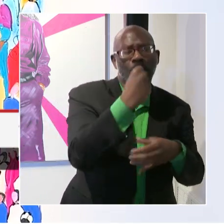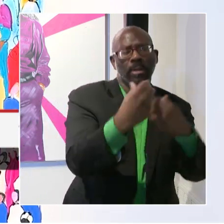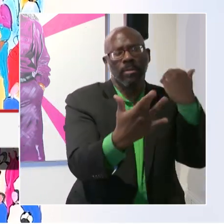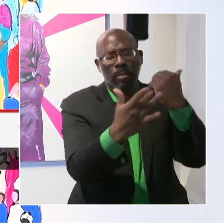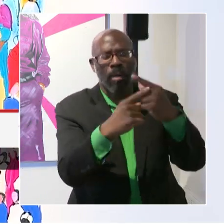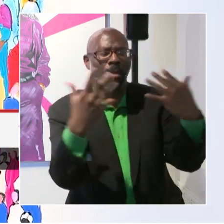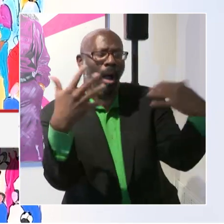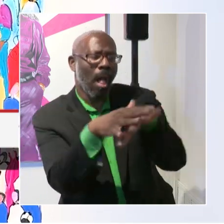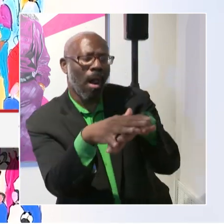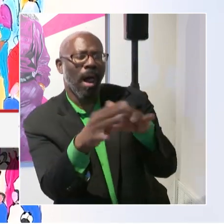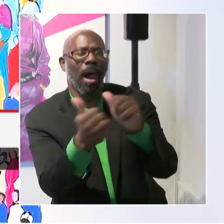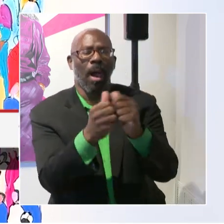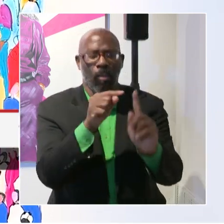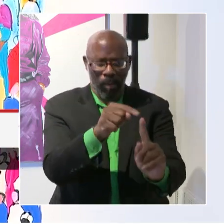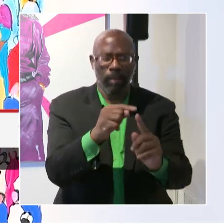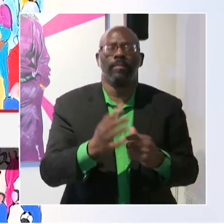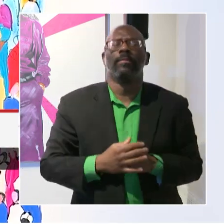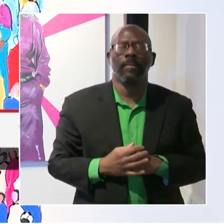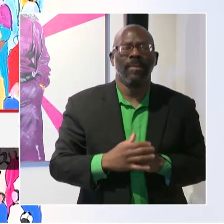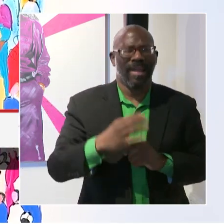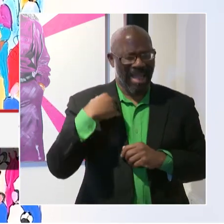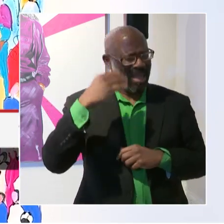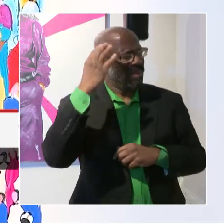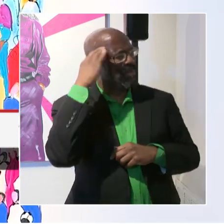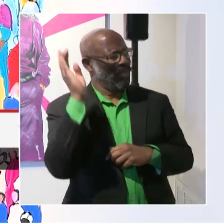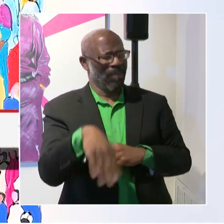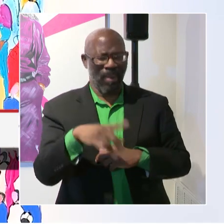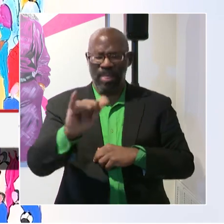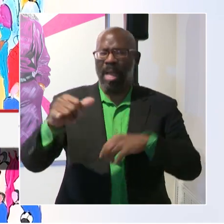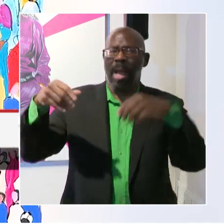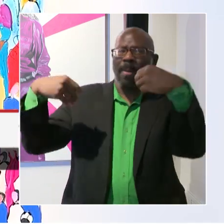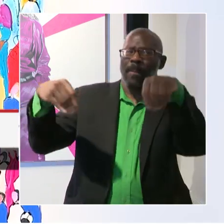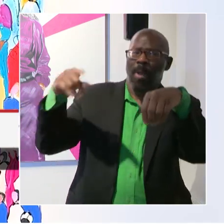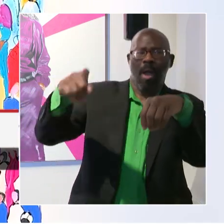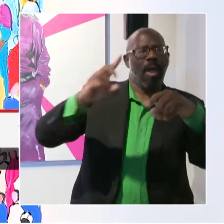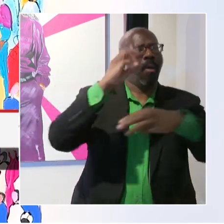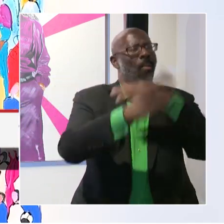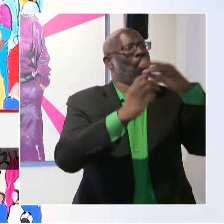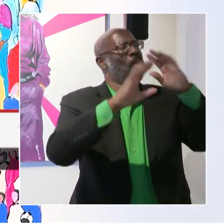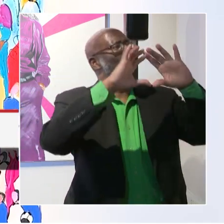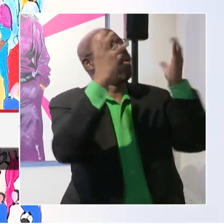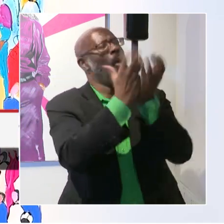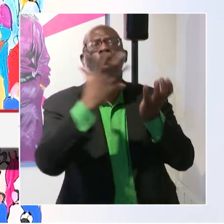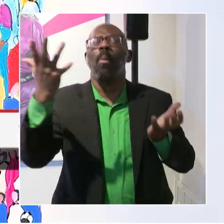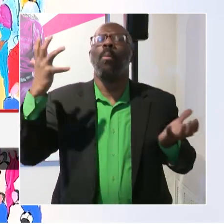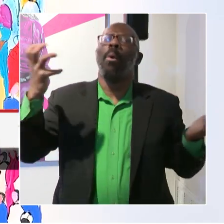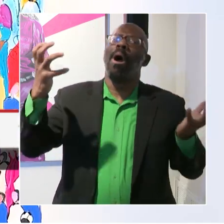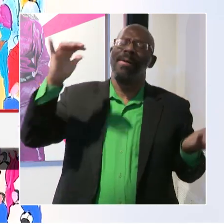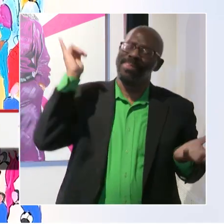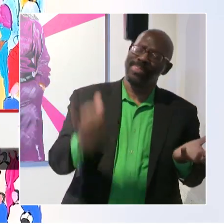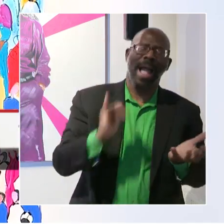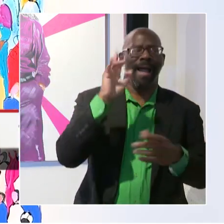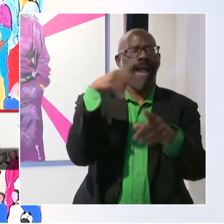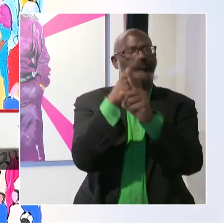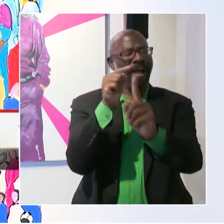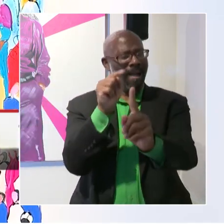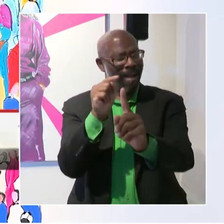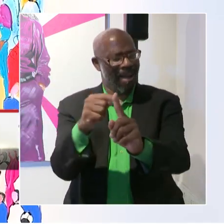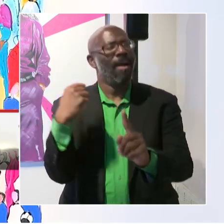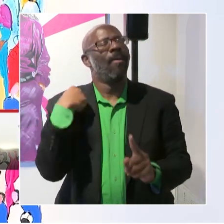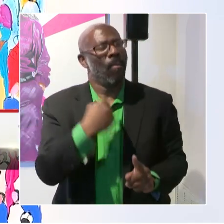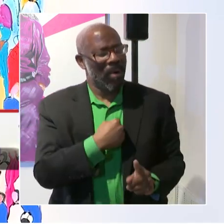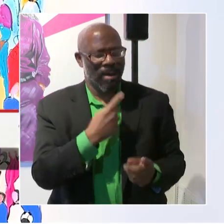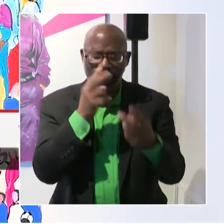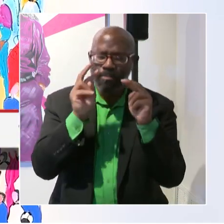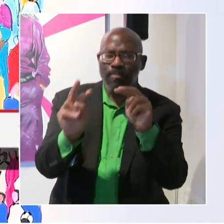national scale and the global scale is enormous, and it is the demand is not yet met. And so we look forward to supporting